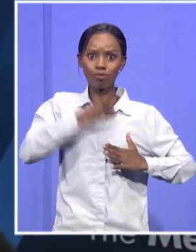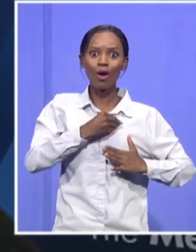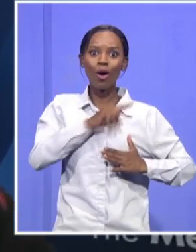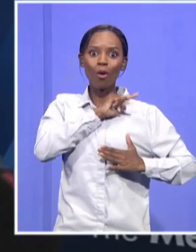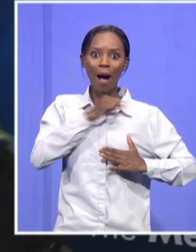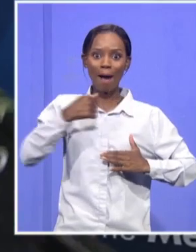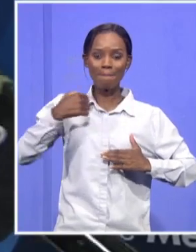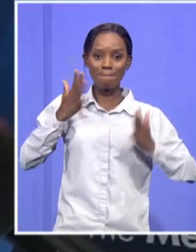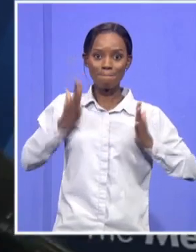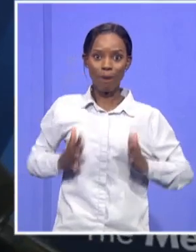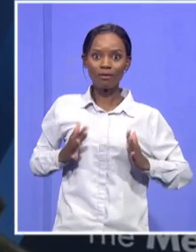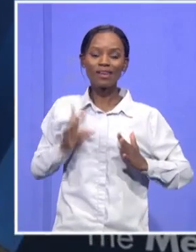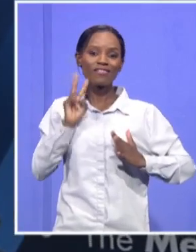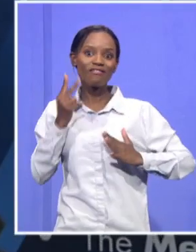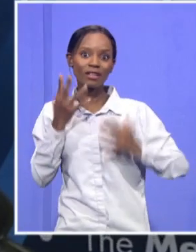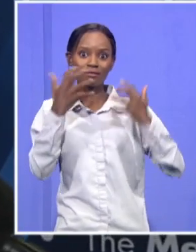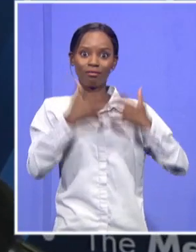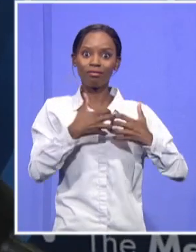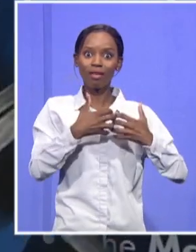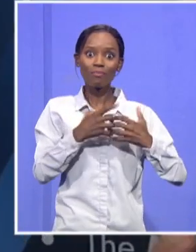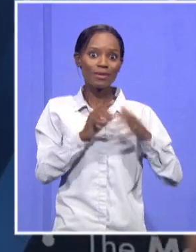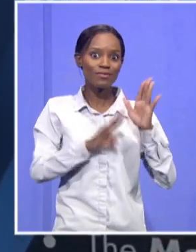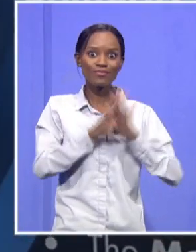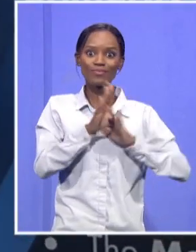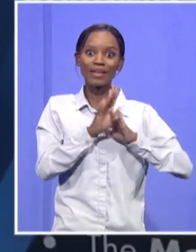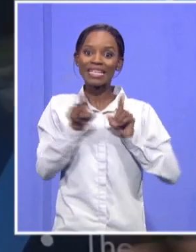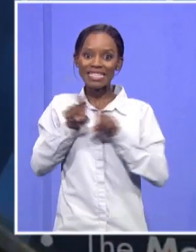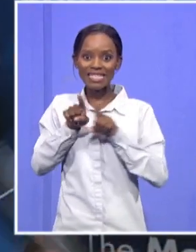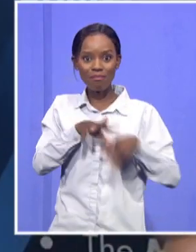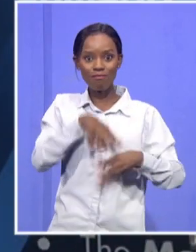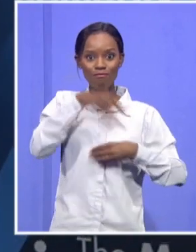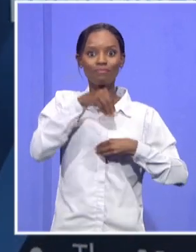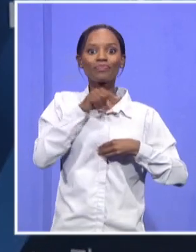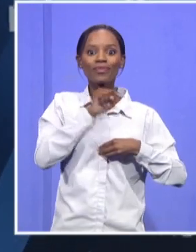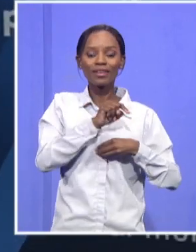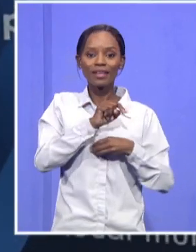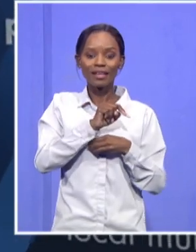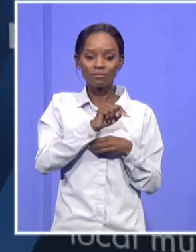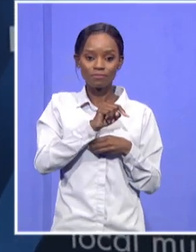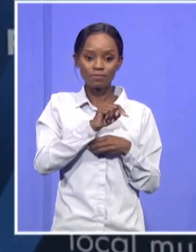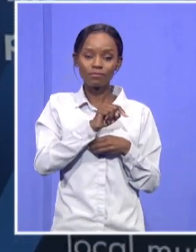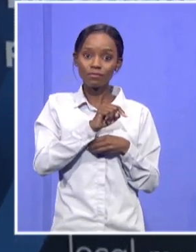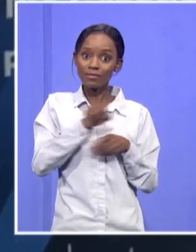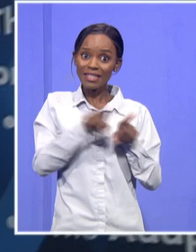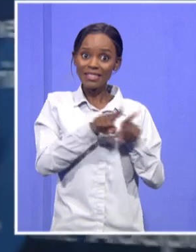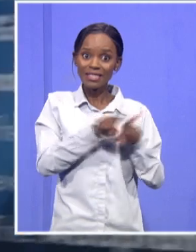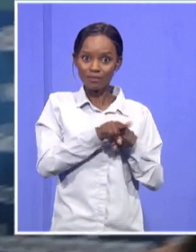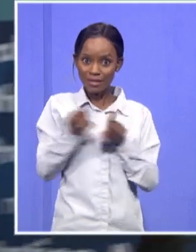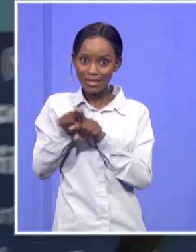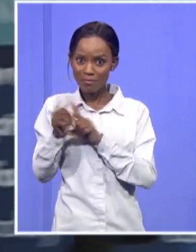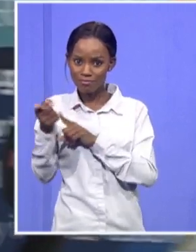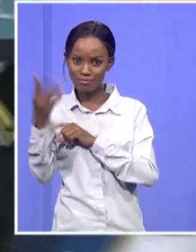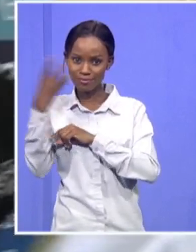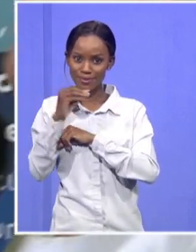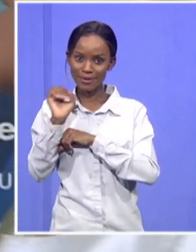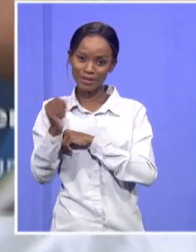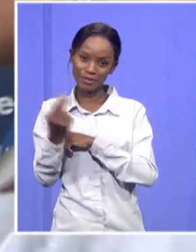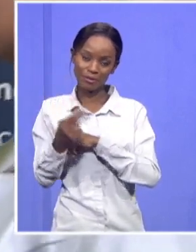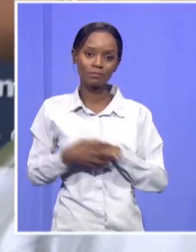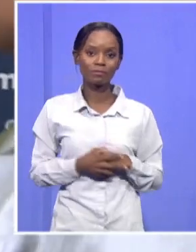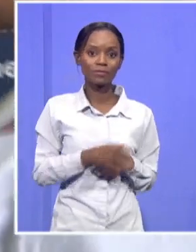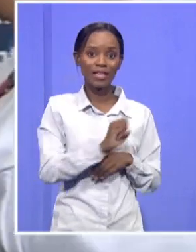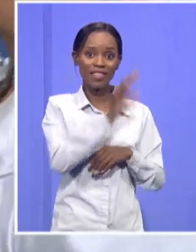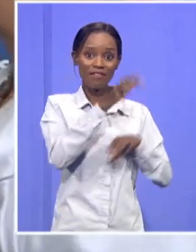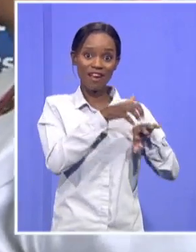understands. Yeah. It's the same thing now when you are feeding the soil organic waste. Just like you glowing. Now, South African farmers, or even